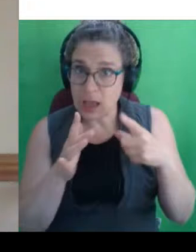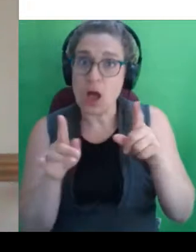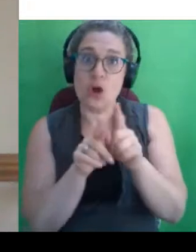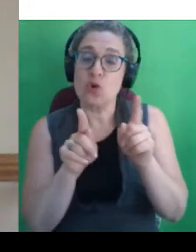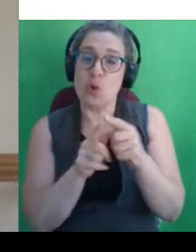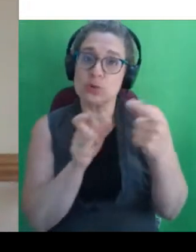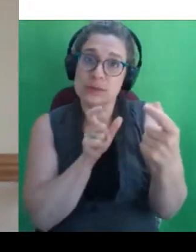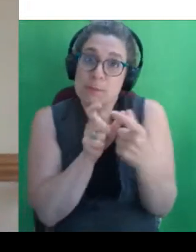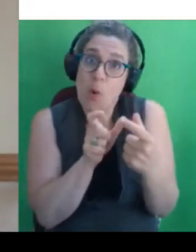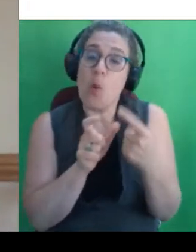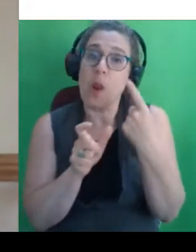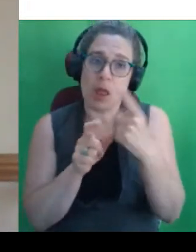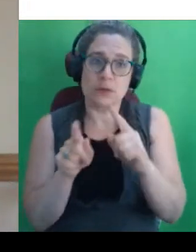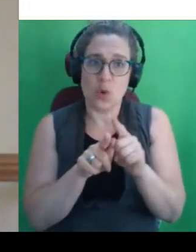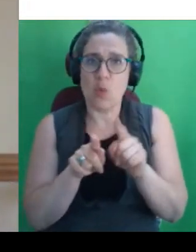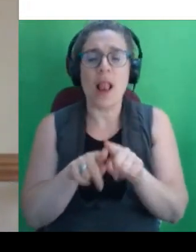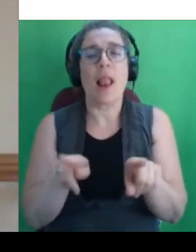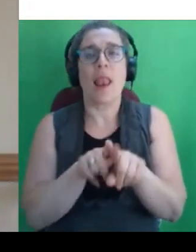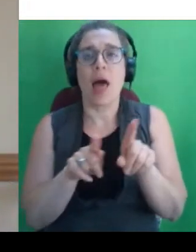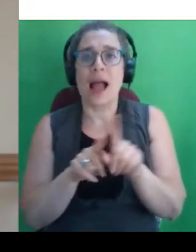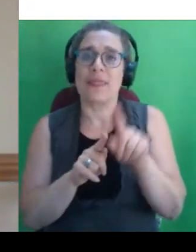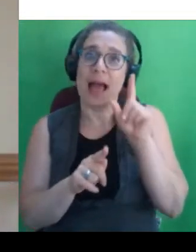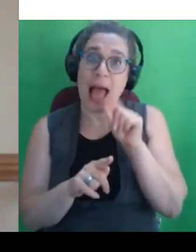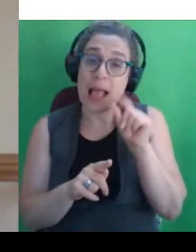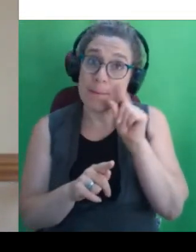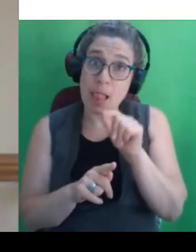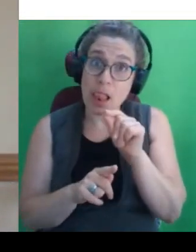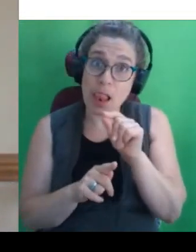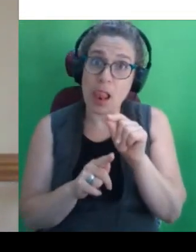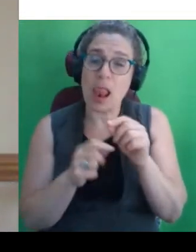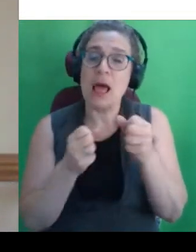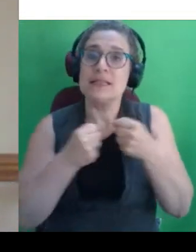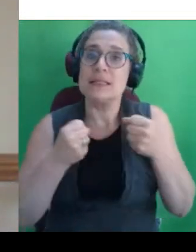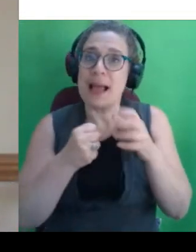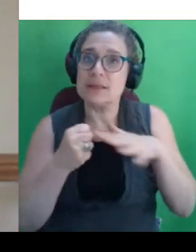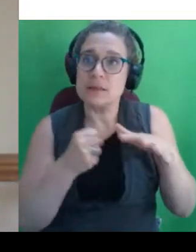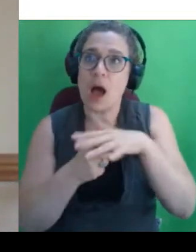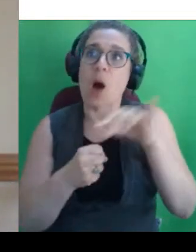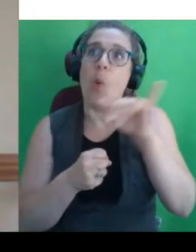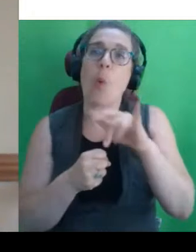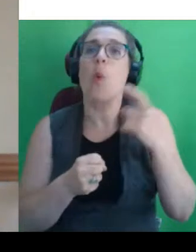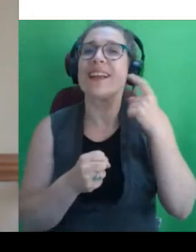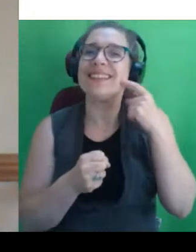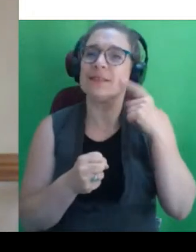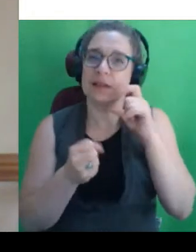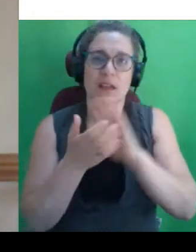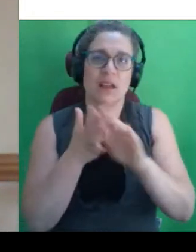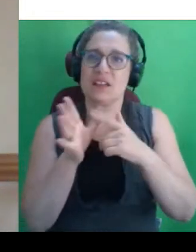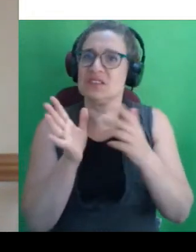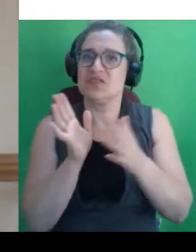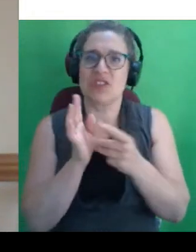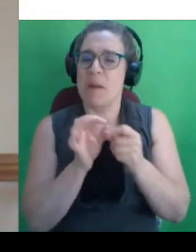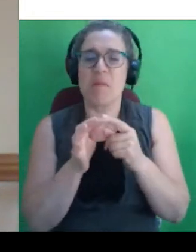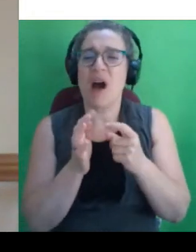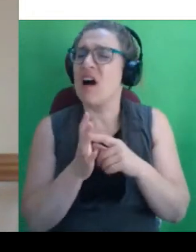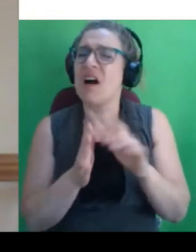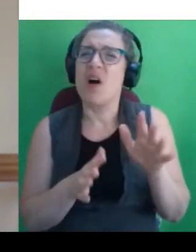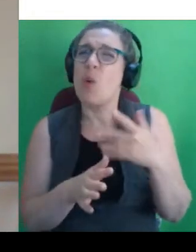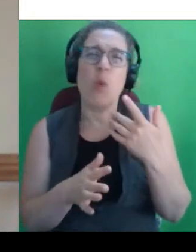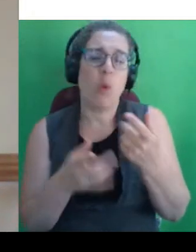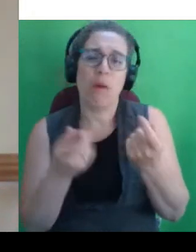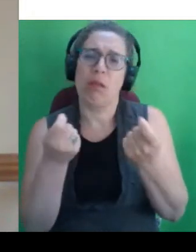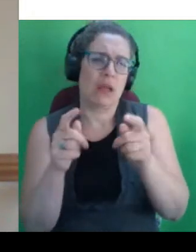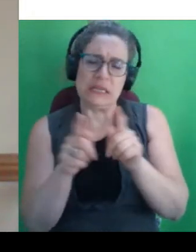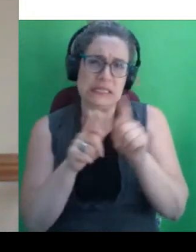such as the Able spacer or the Easy chamber, but all of them go with the same kind of advice that